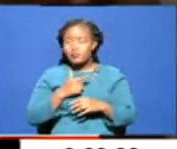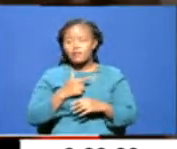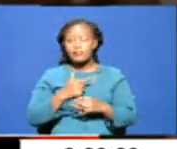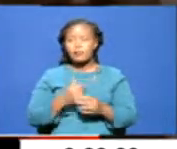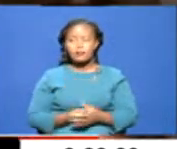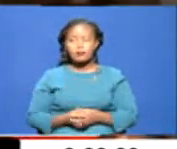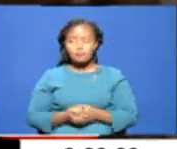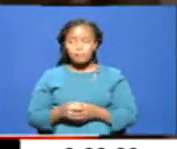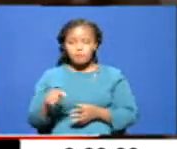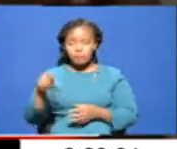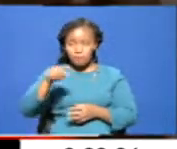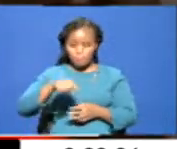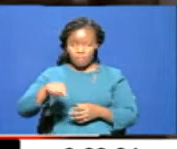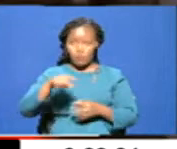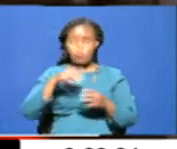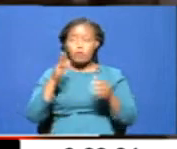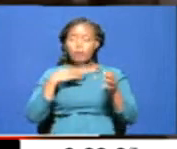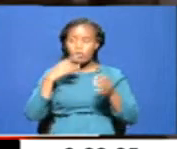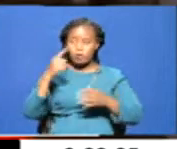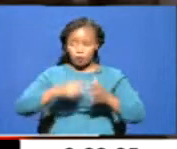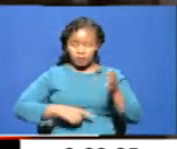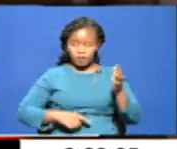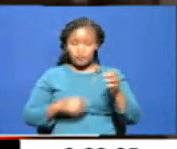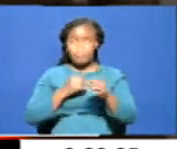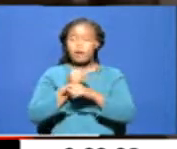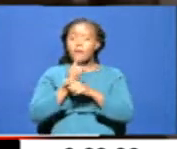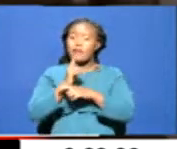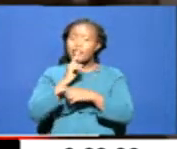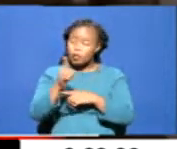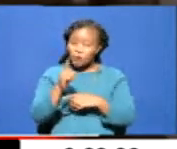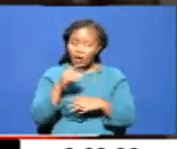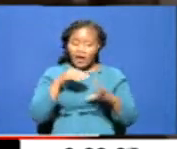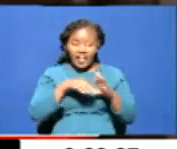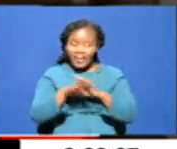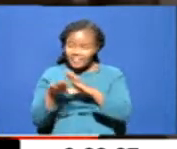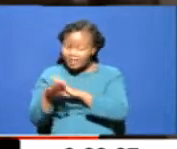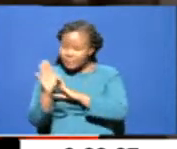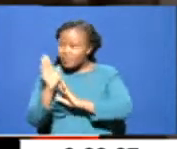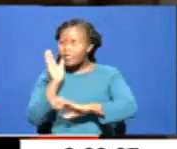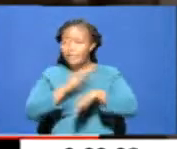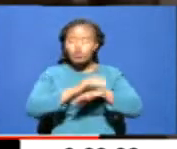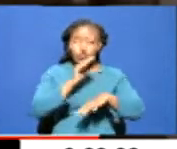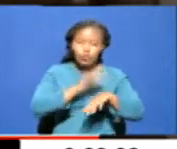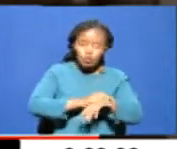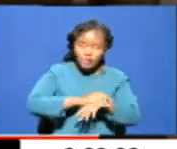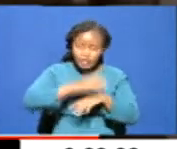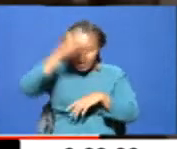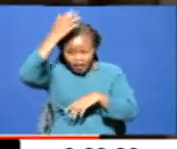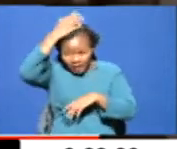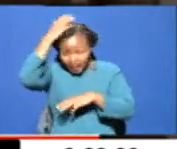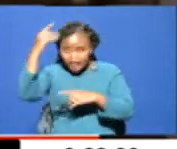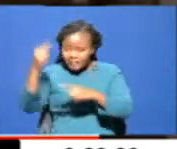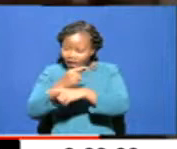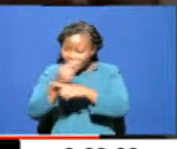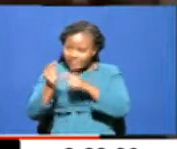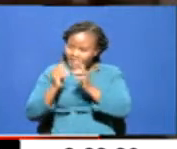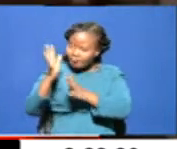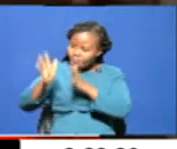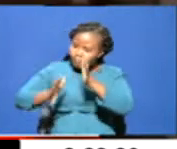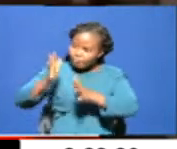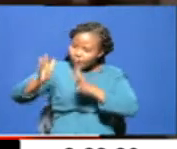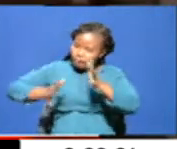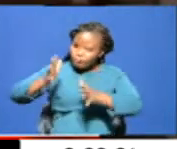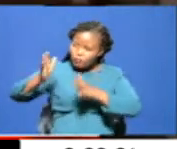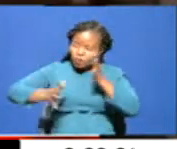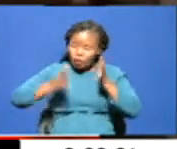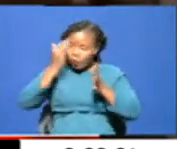we want to ensure that the accessibility is good. The nurses are trained on sign language so that persons with deafness